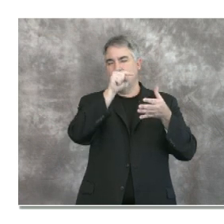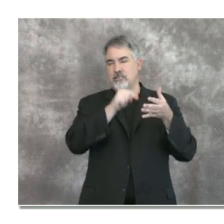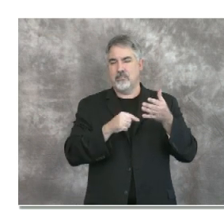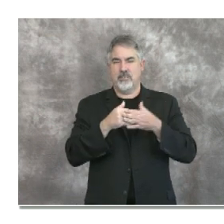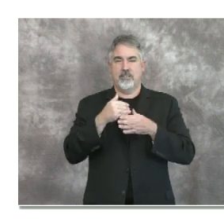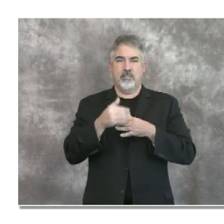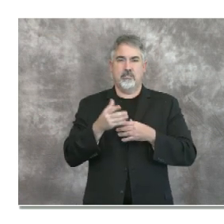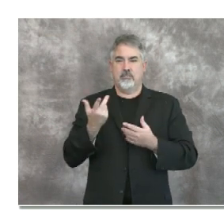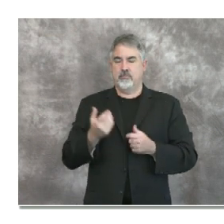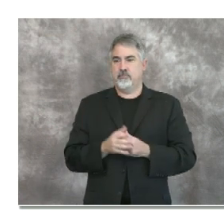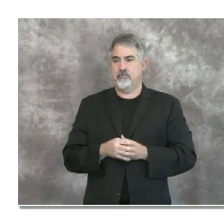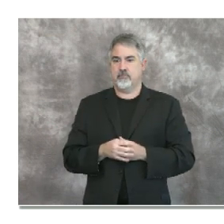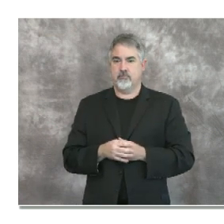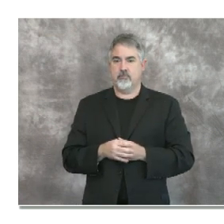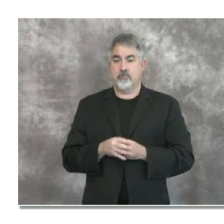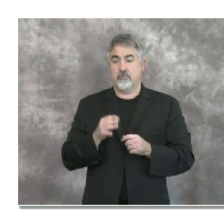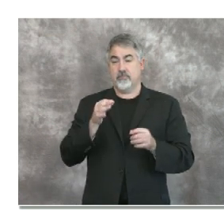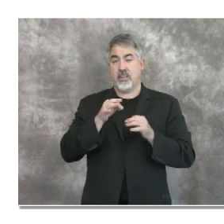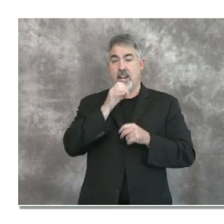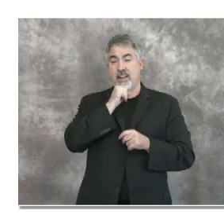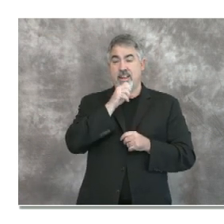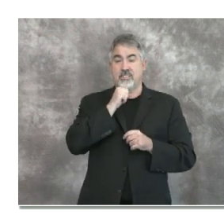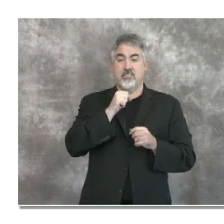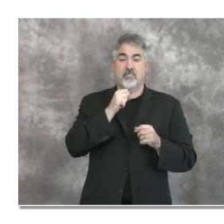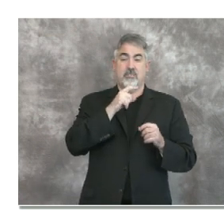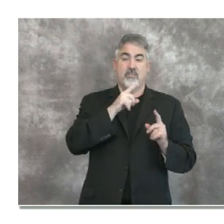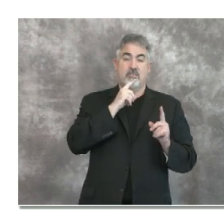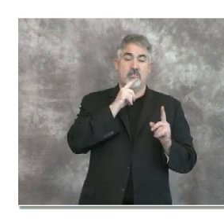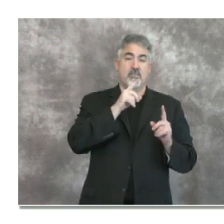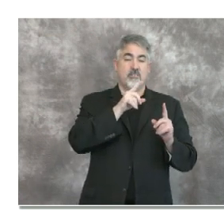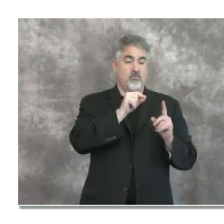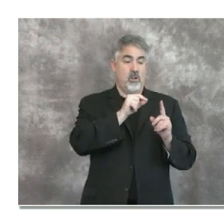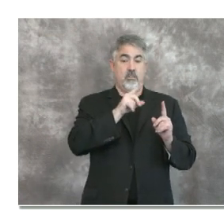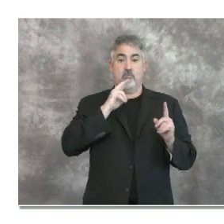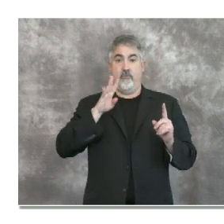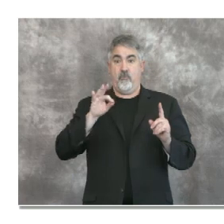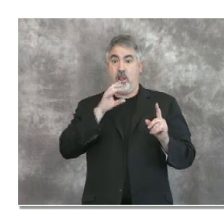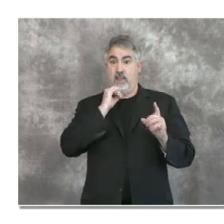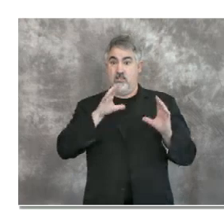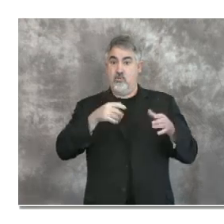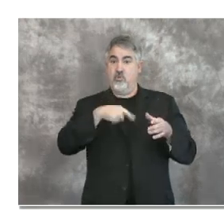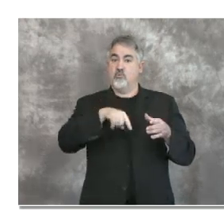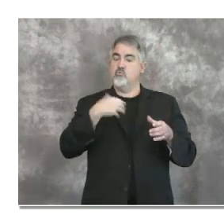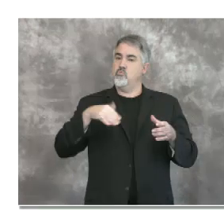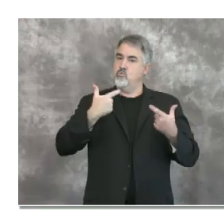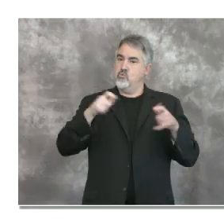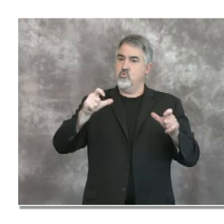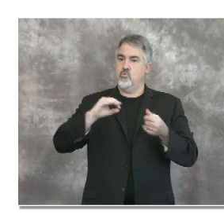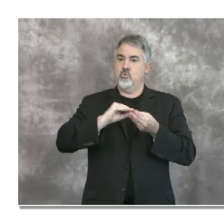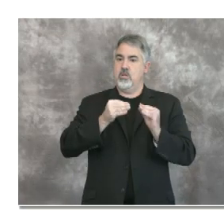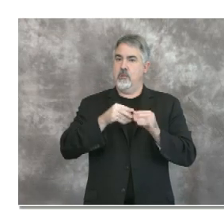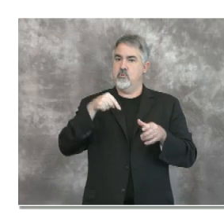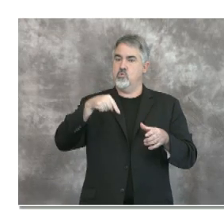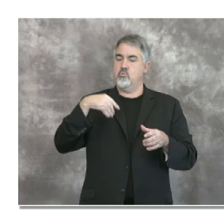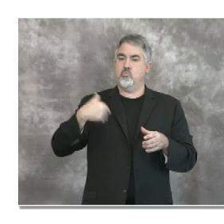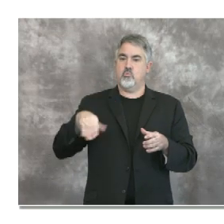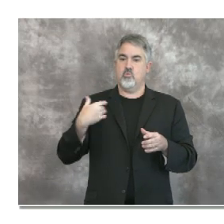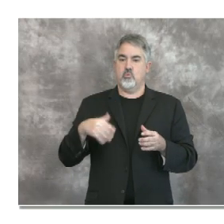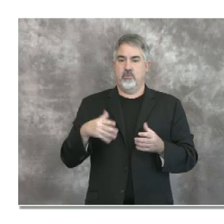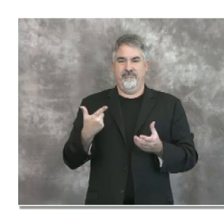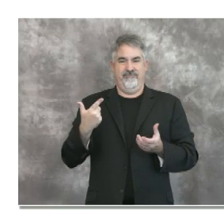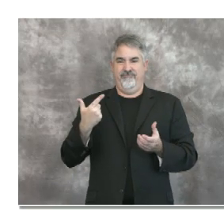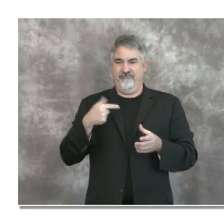The age group from 20 to 49 is still at 51%, also giving evidence that